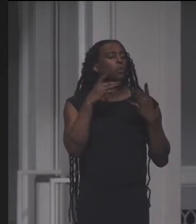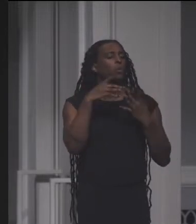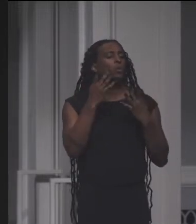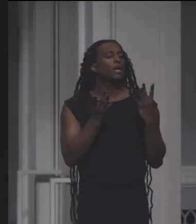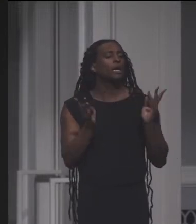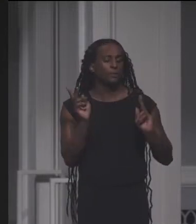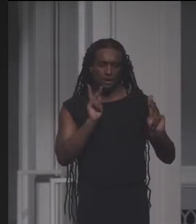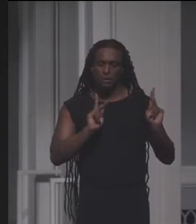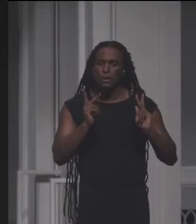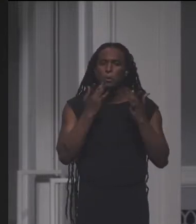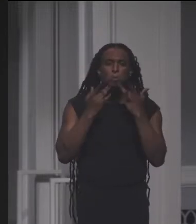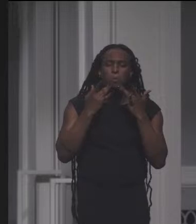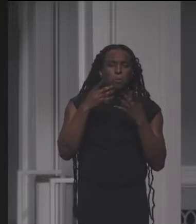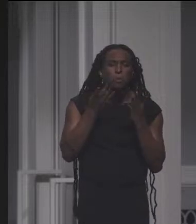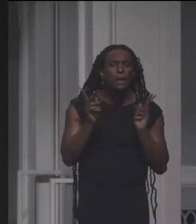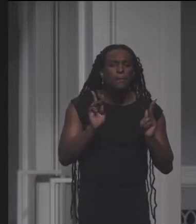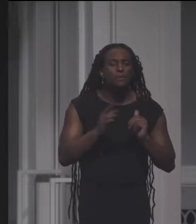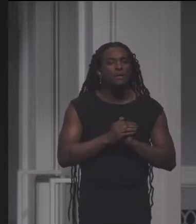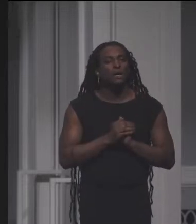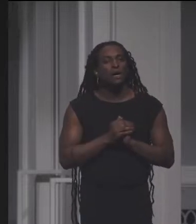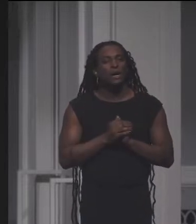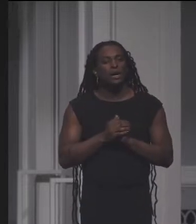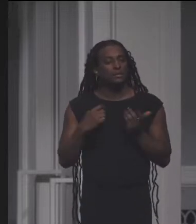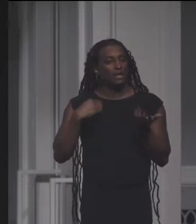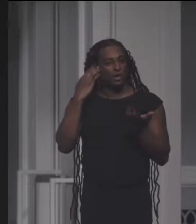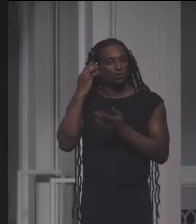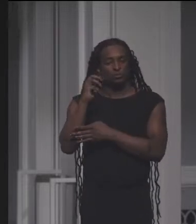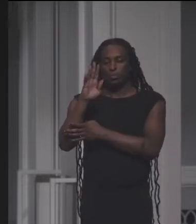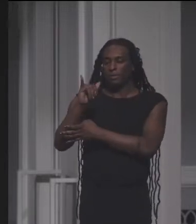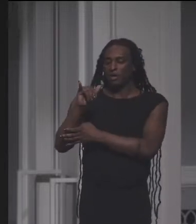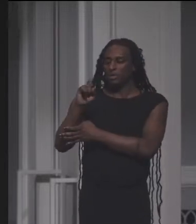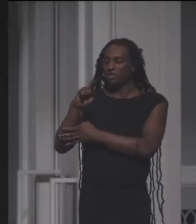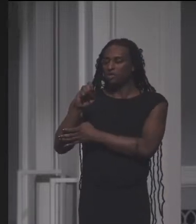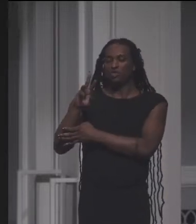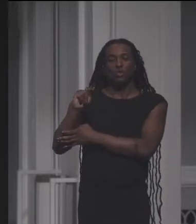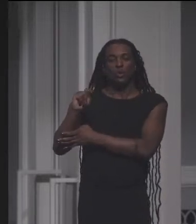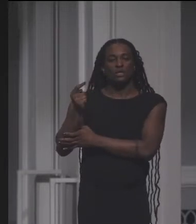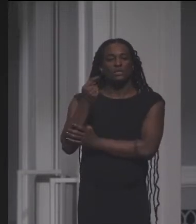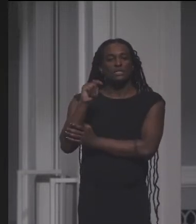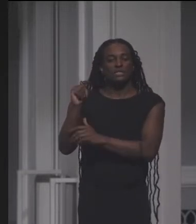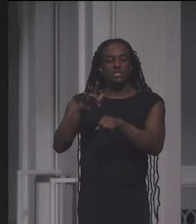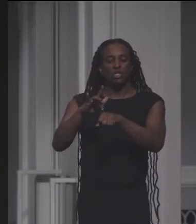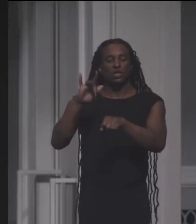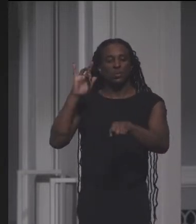it's Mary Stuart's The Crystal Cave, or